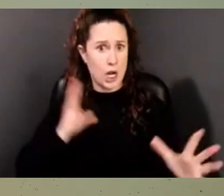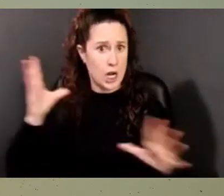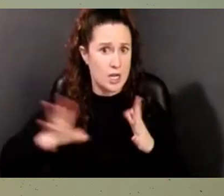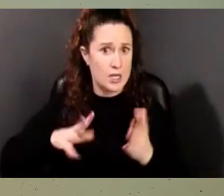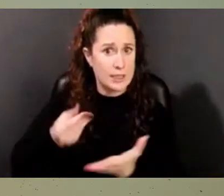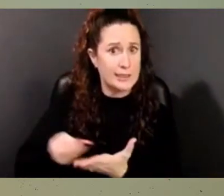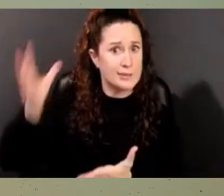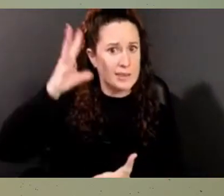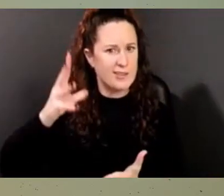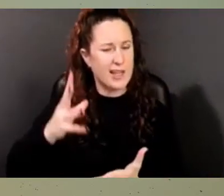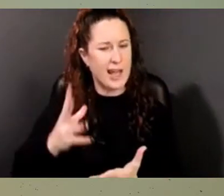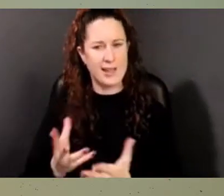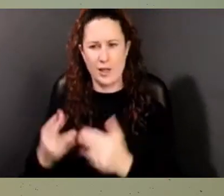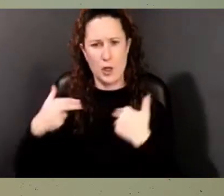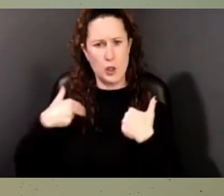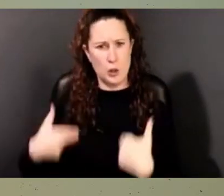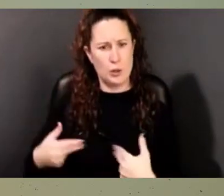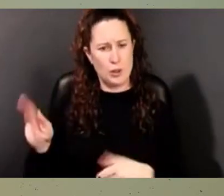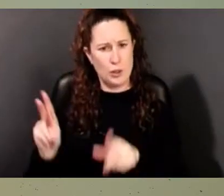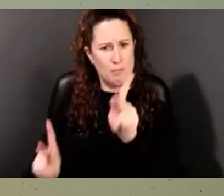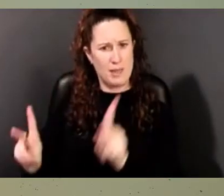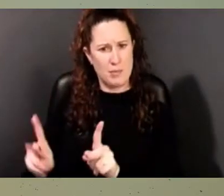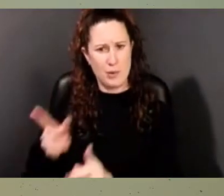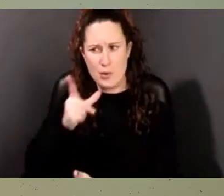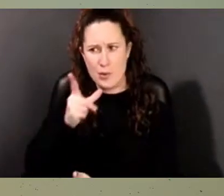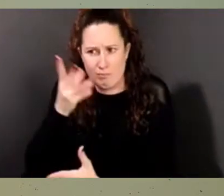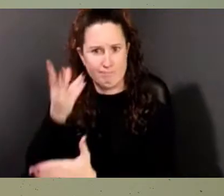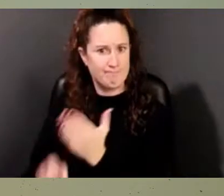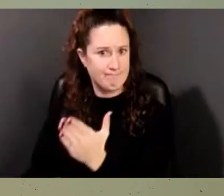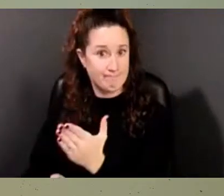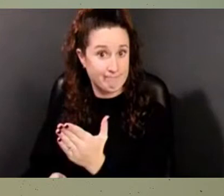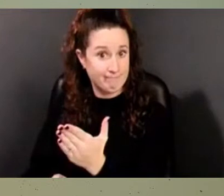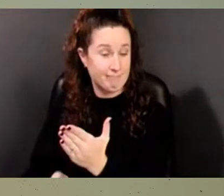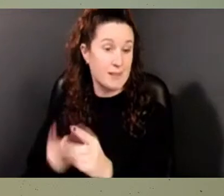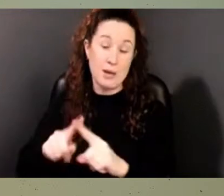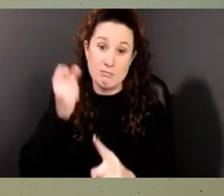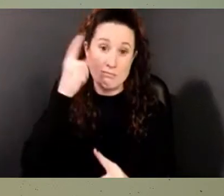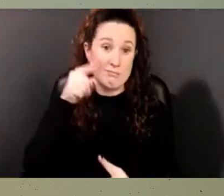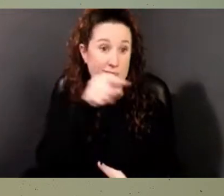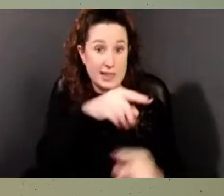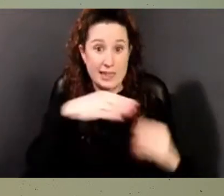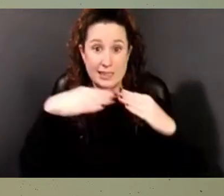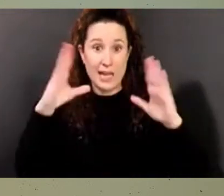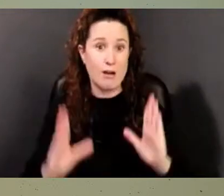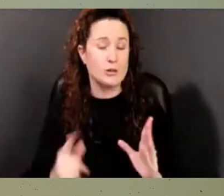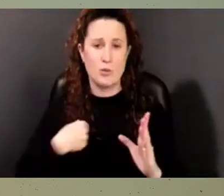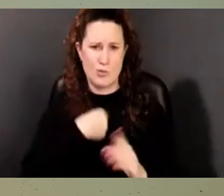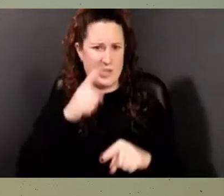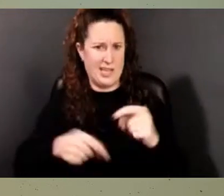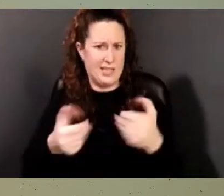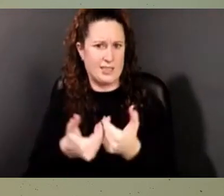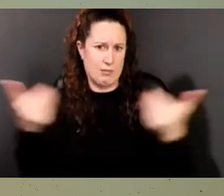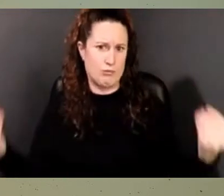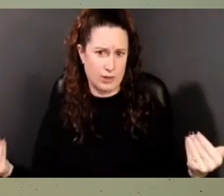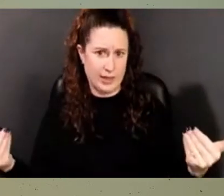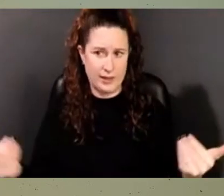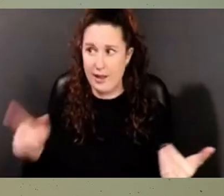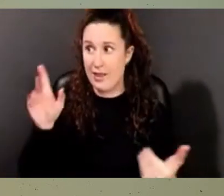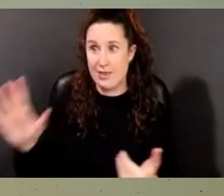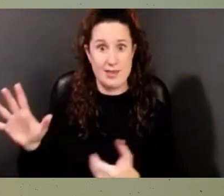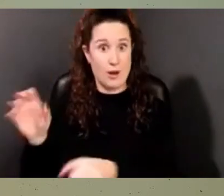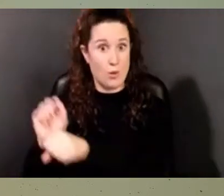human element. But this setting can't and shouldn't be separated from the people whose labor made such wealth